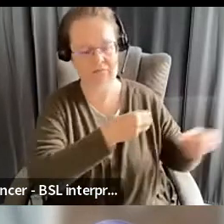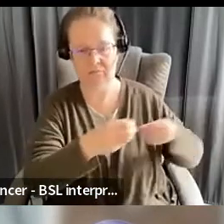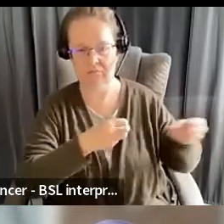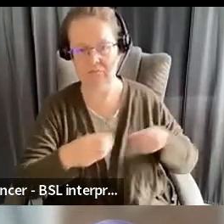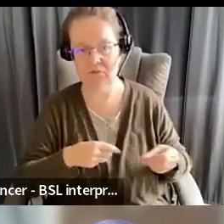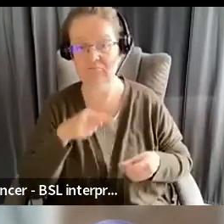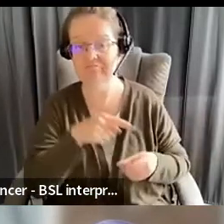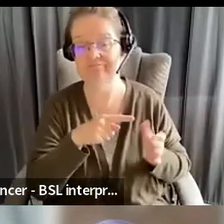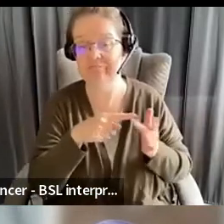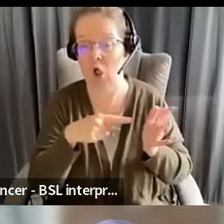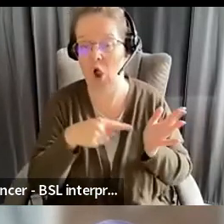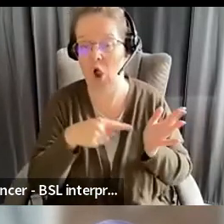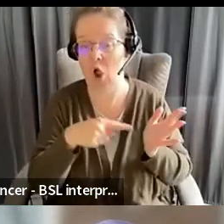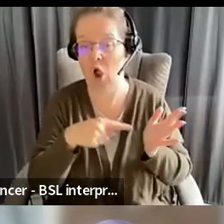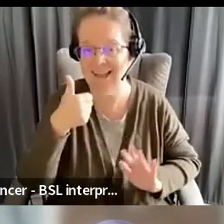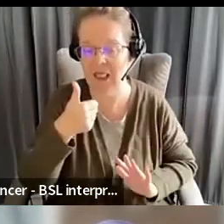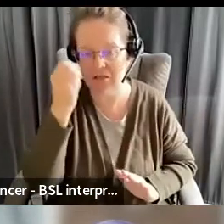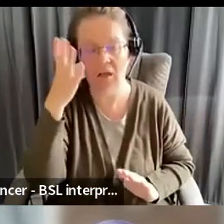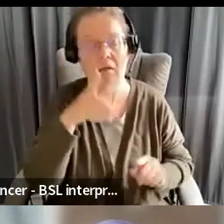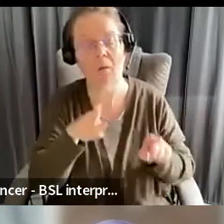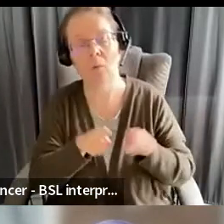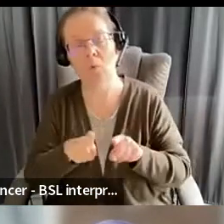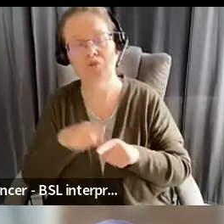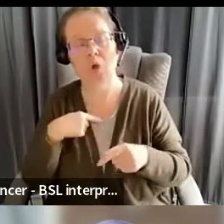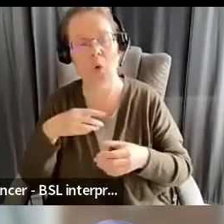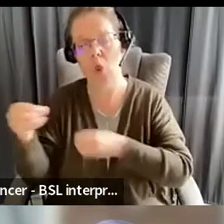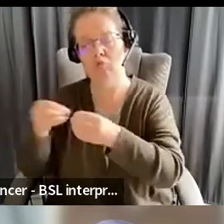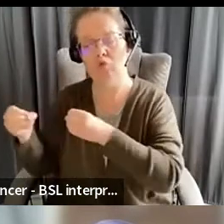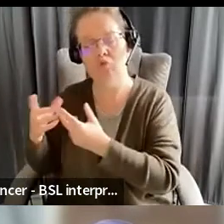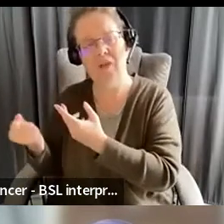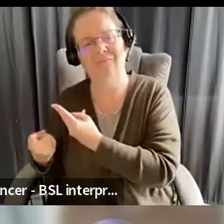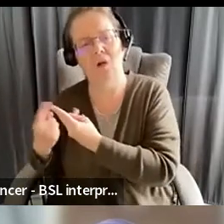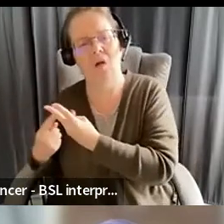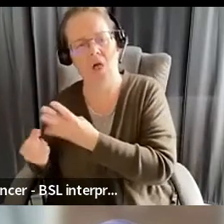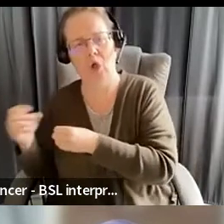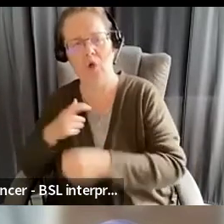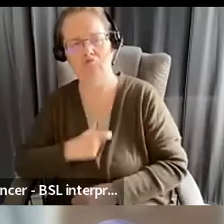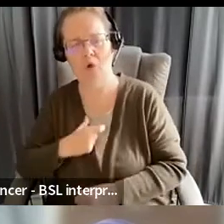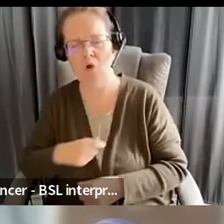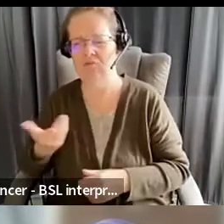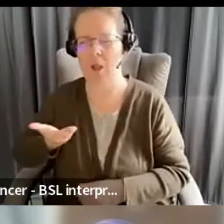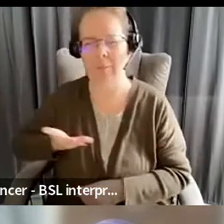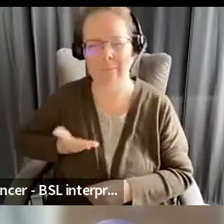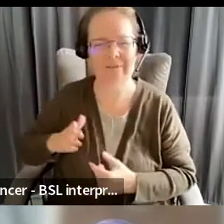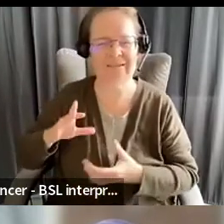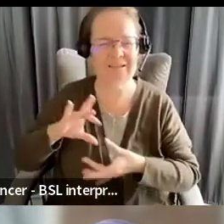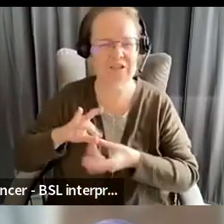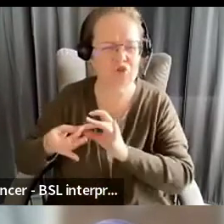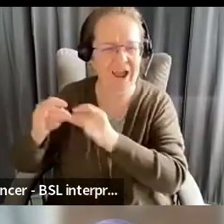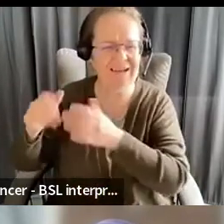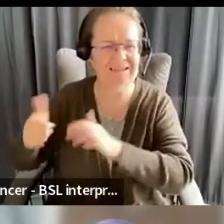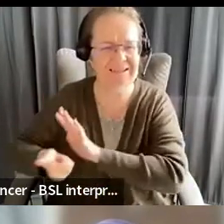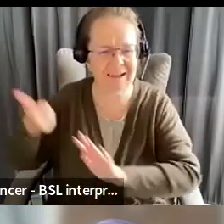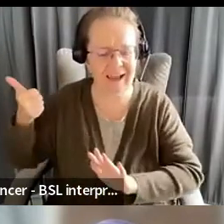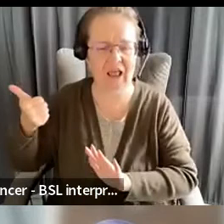are IT skills, but we do also recruit broader business change skills, and